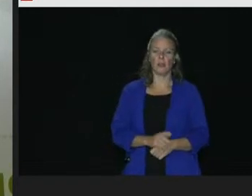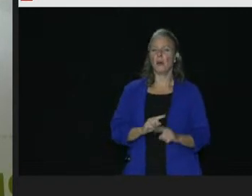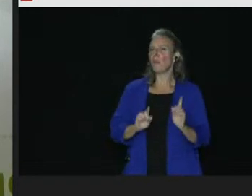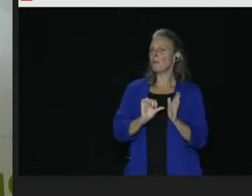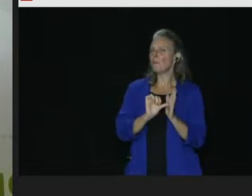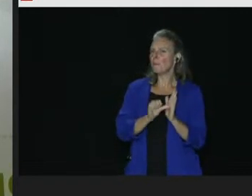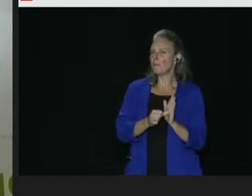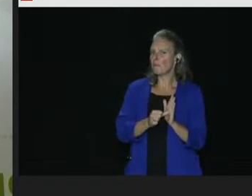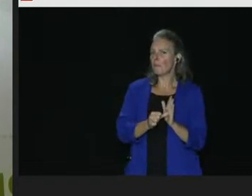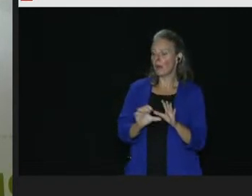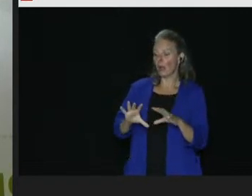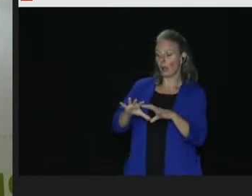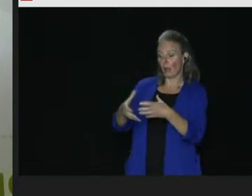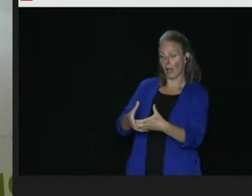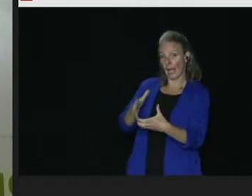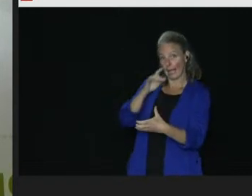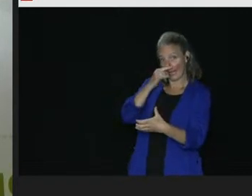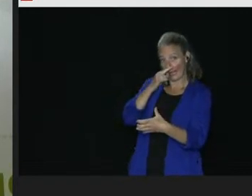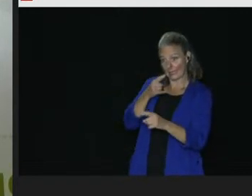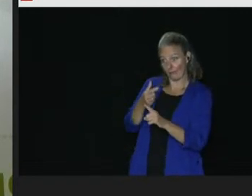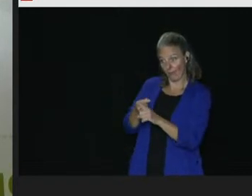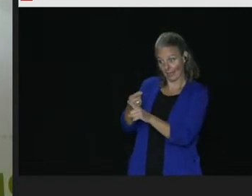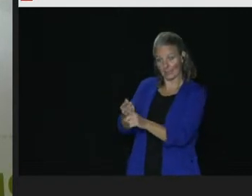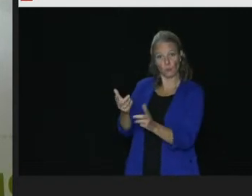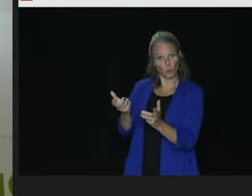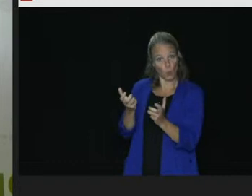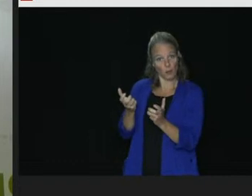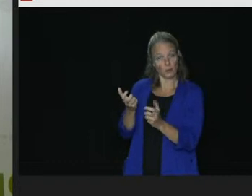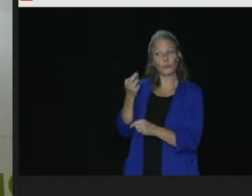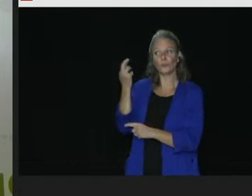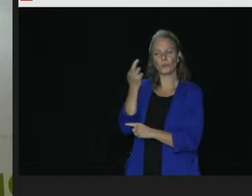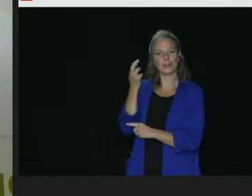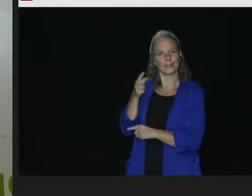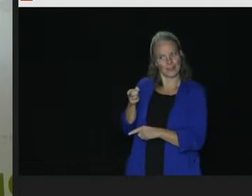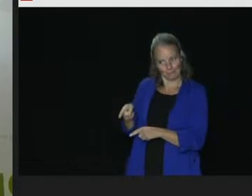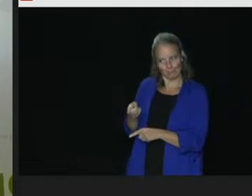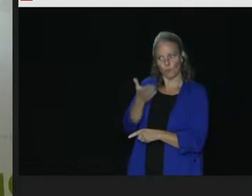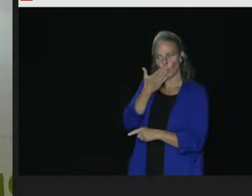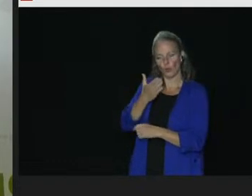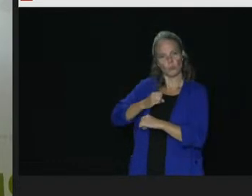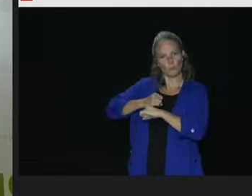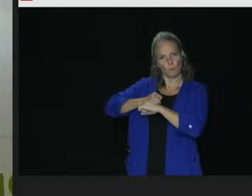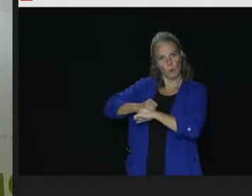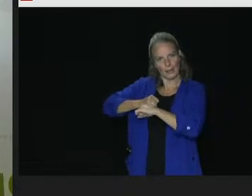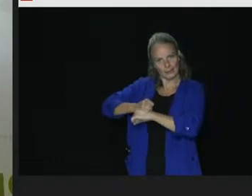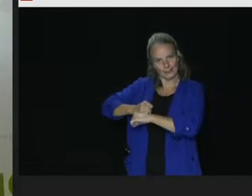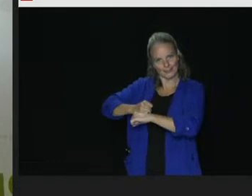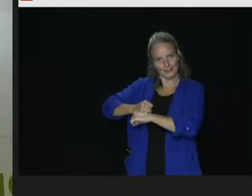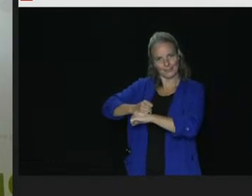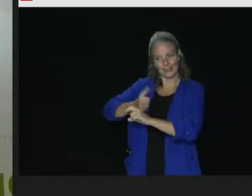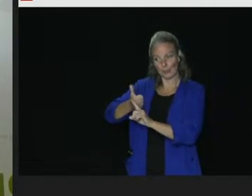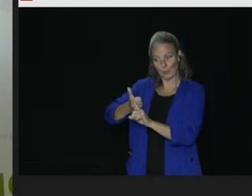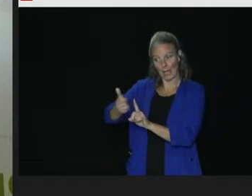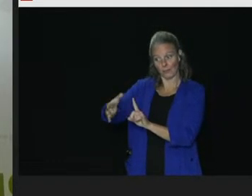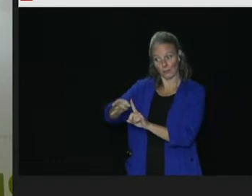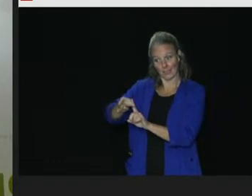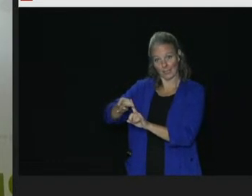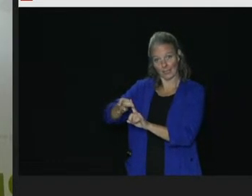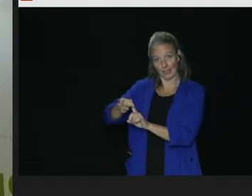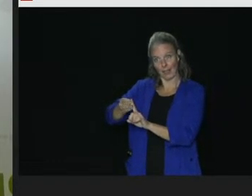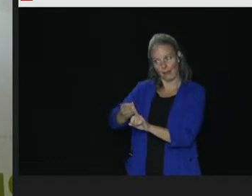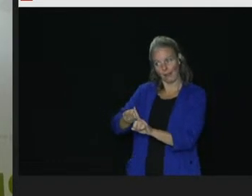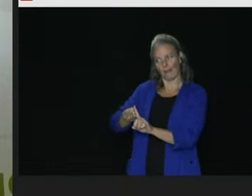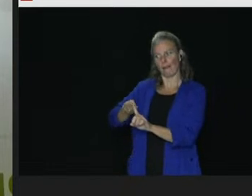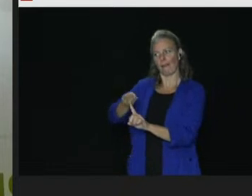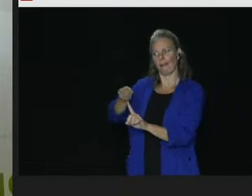vaccinate kids because the vaccine offers them good protection against being infected themselves.